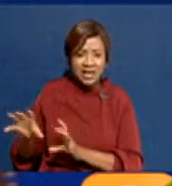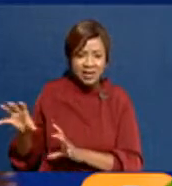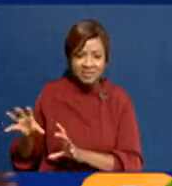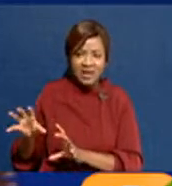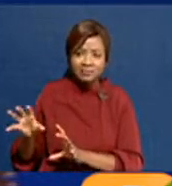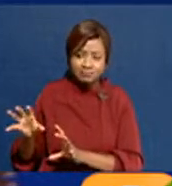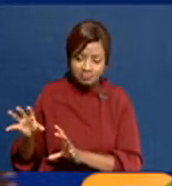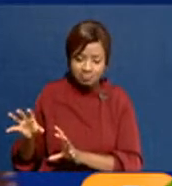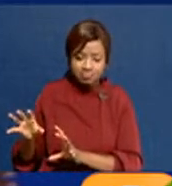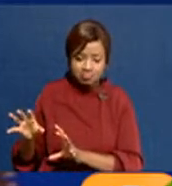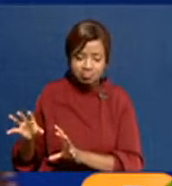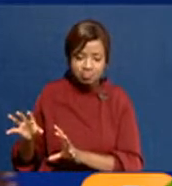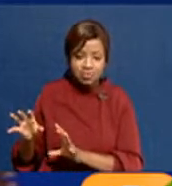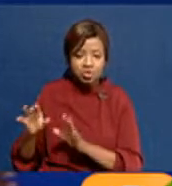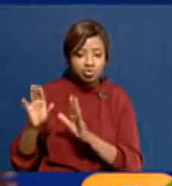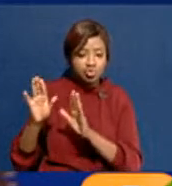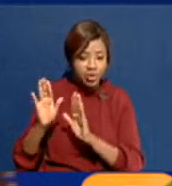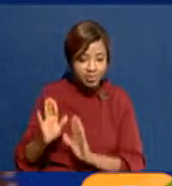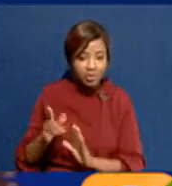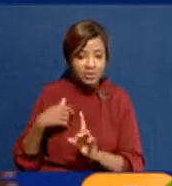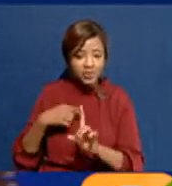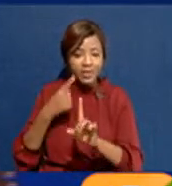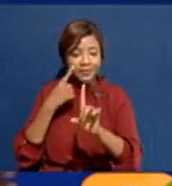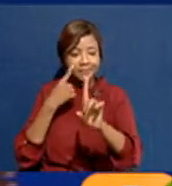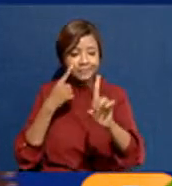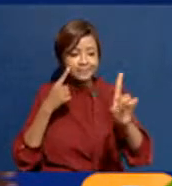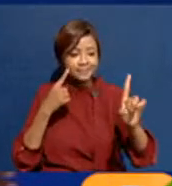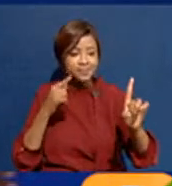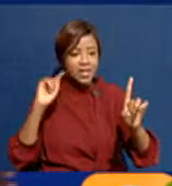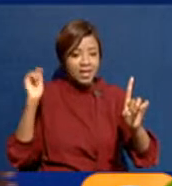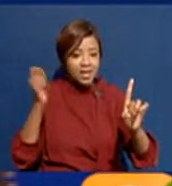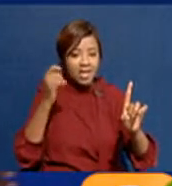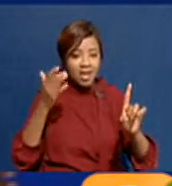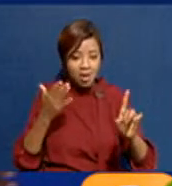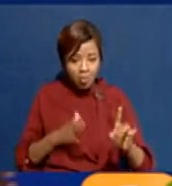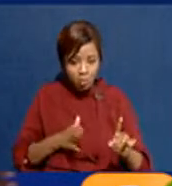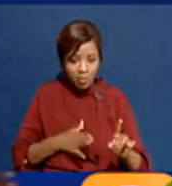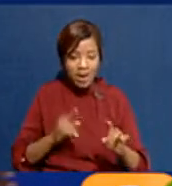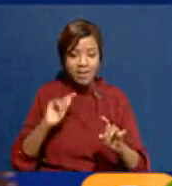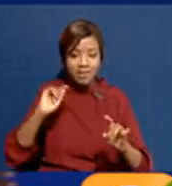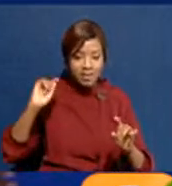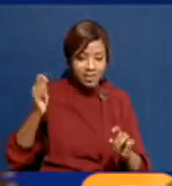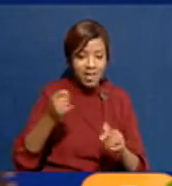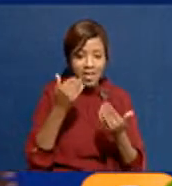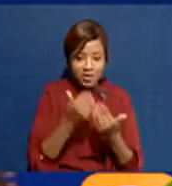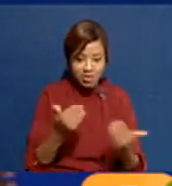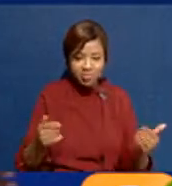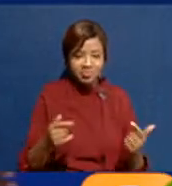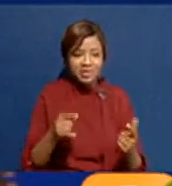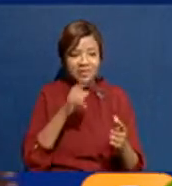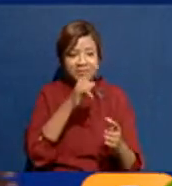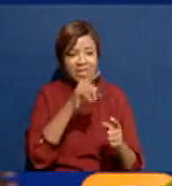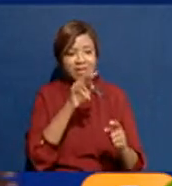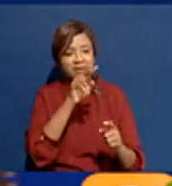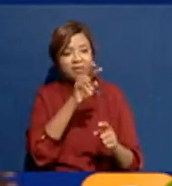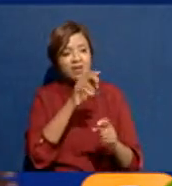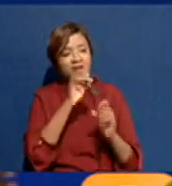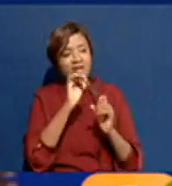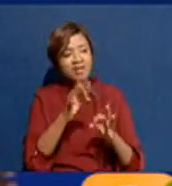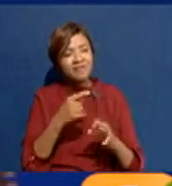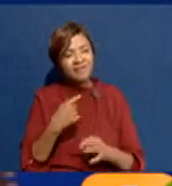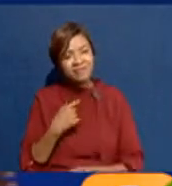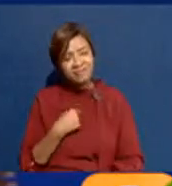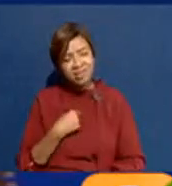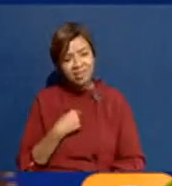at every Kenyan woman, every child, yeah, as if it was my child, as if it was